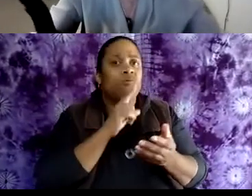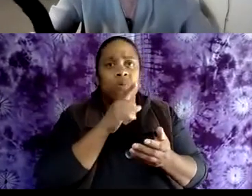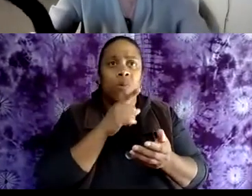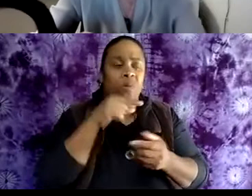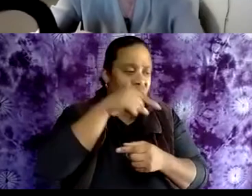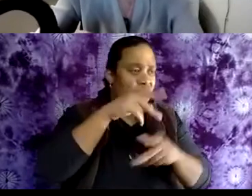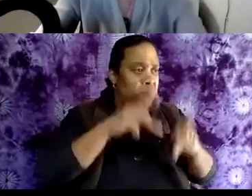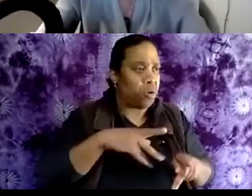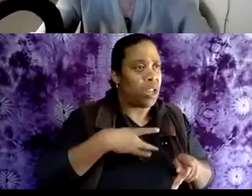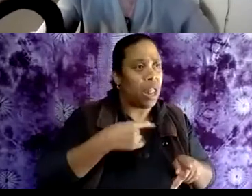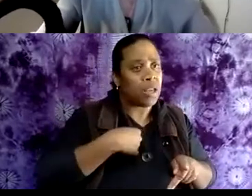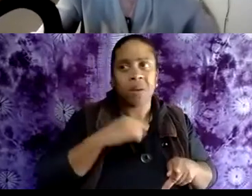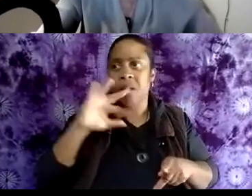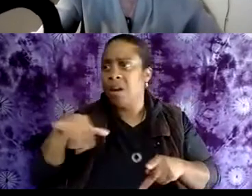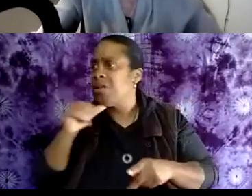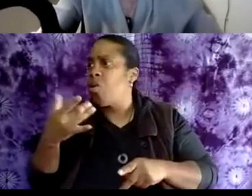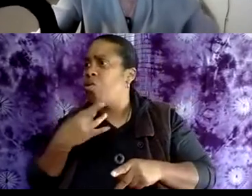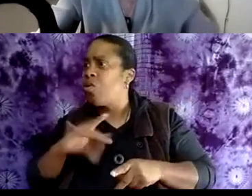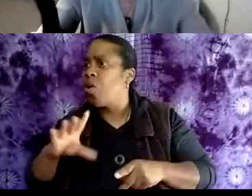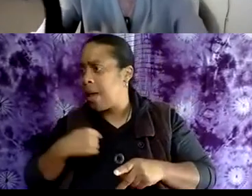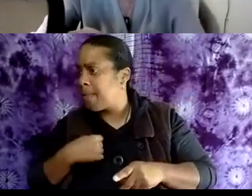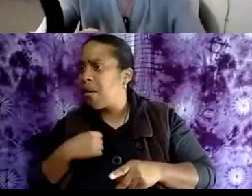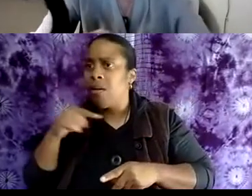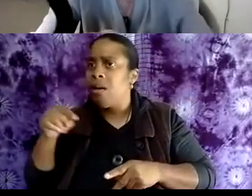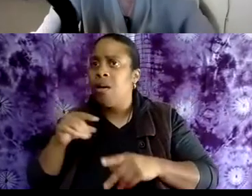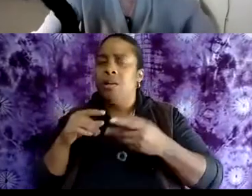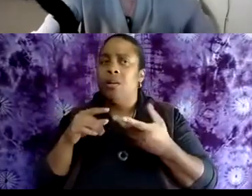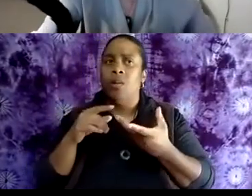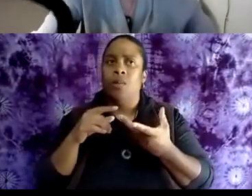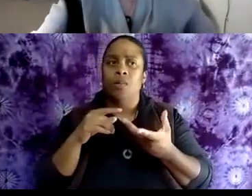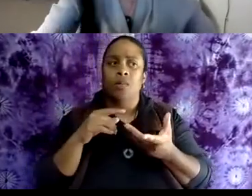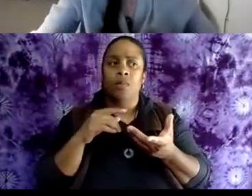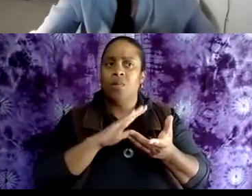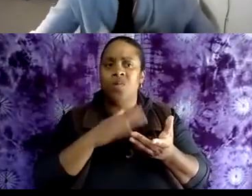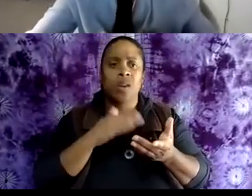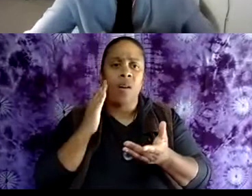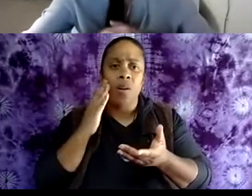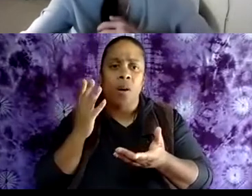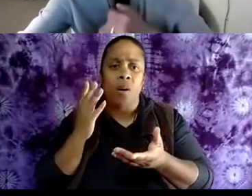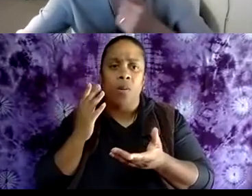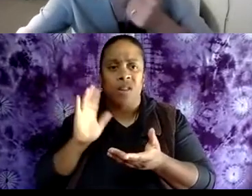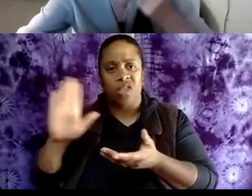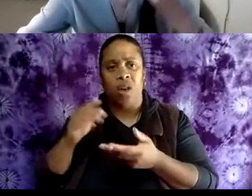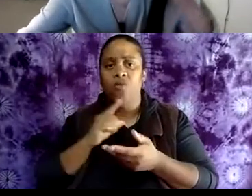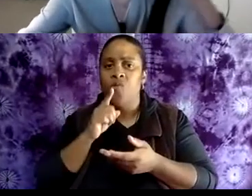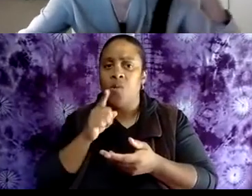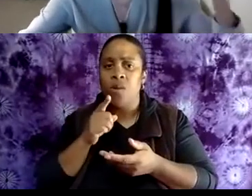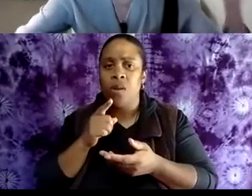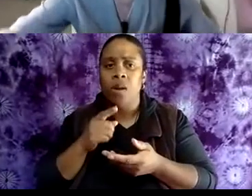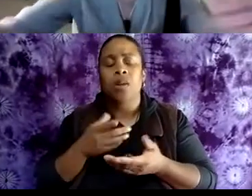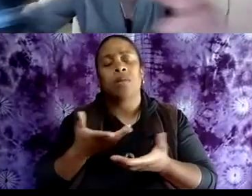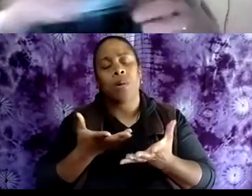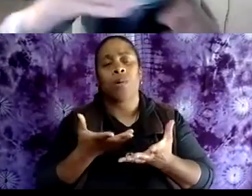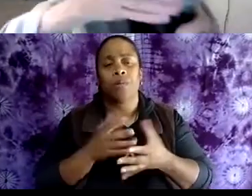We don't have any idea if that's true unless they come out and say it. And even then it may not even be true. Who knows? This is maybe in a moment.